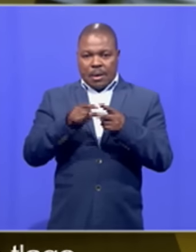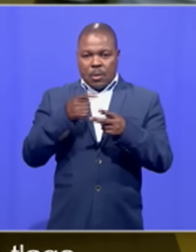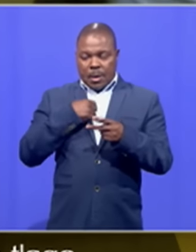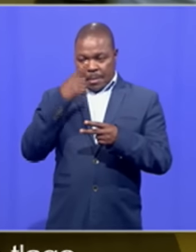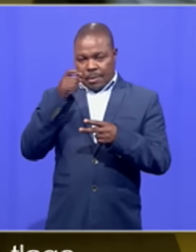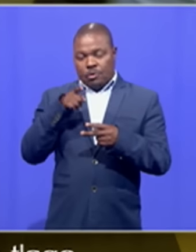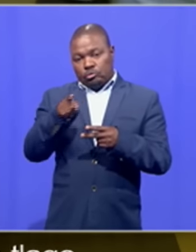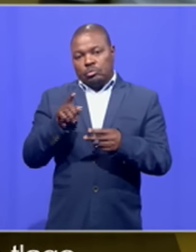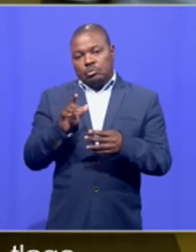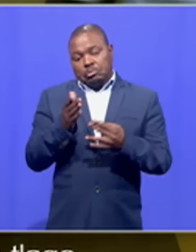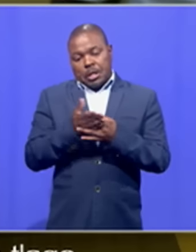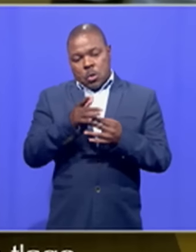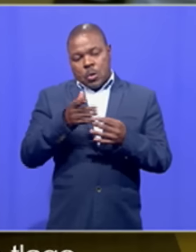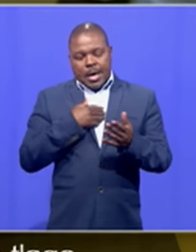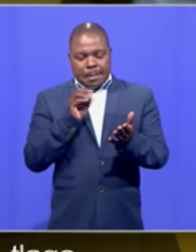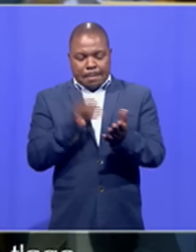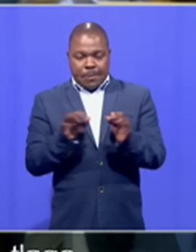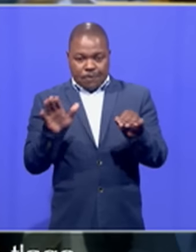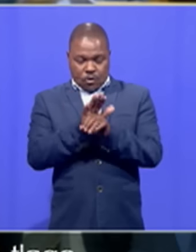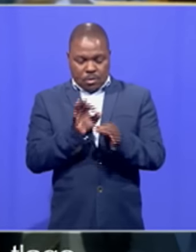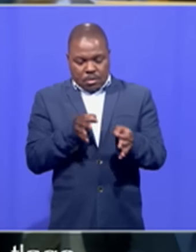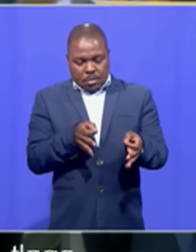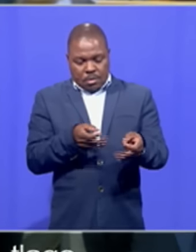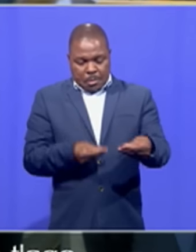court just to read same into record for completeness.